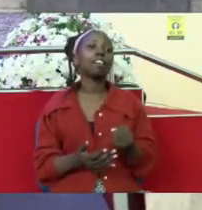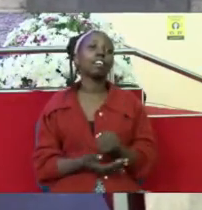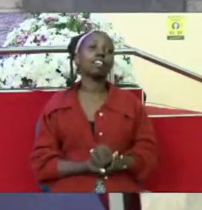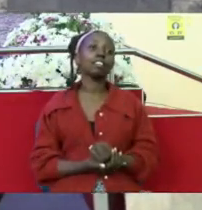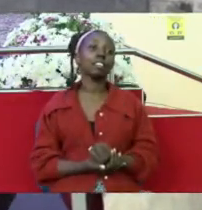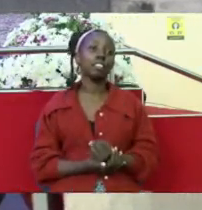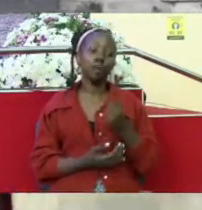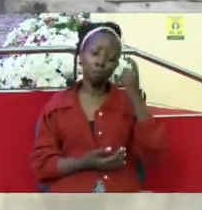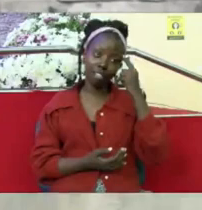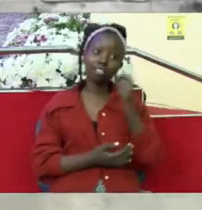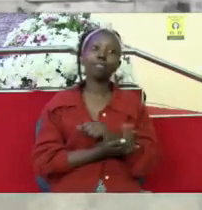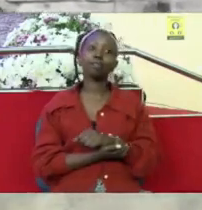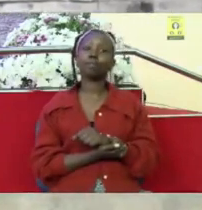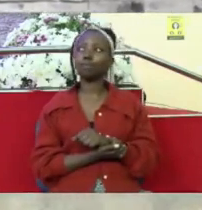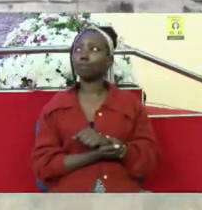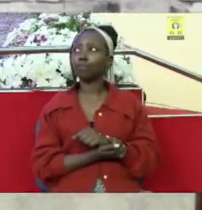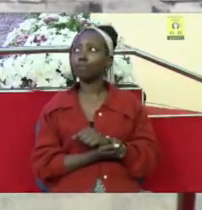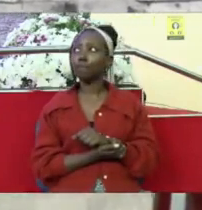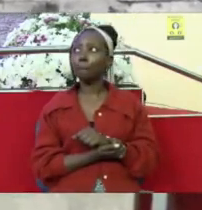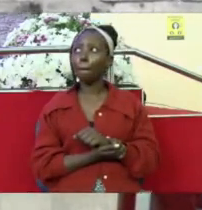3700. 3500.